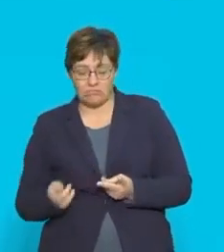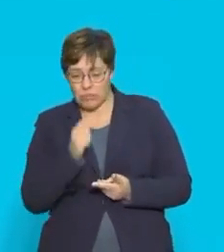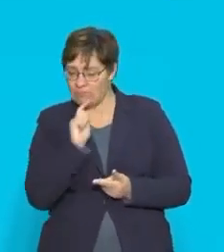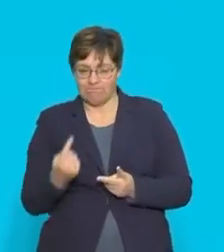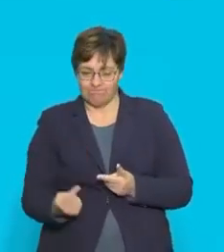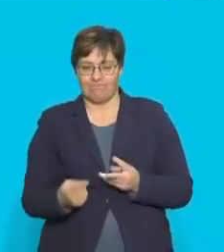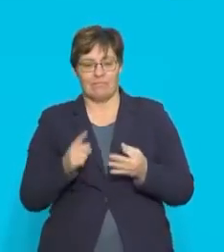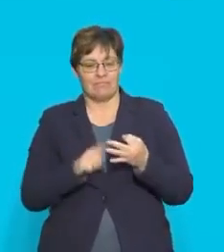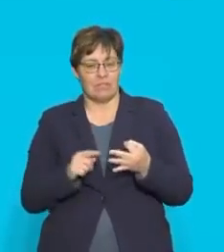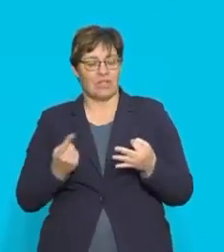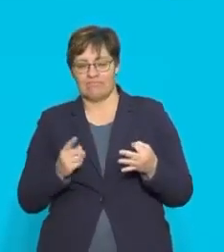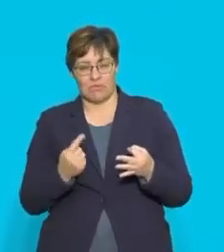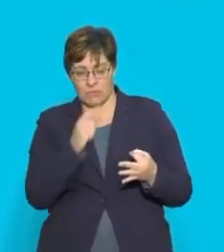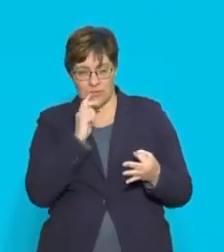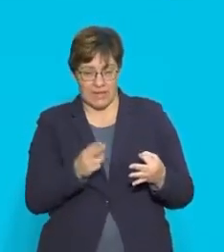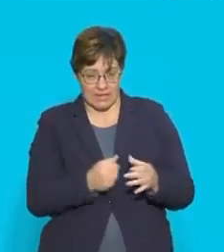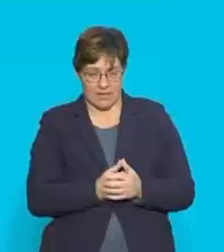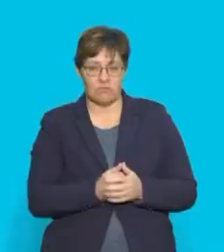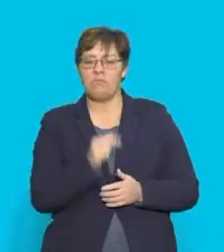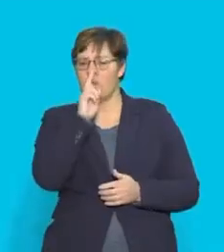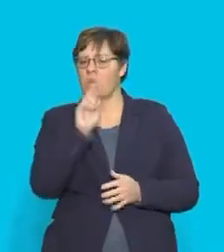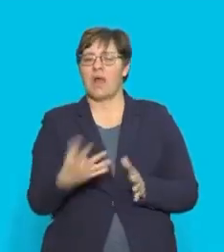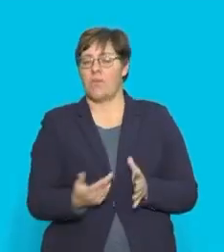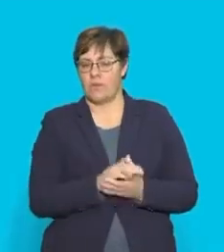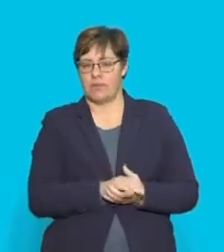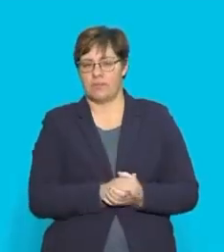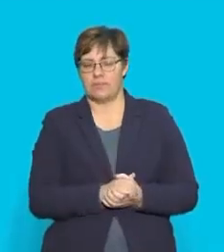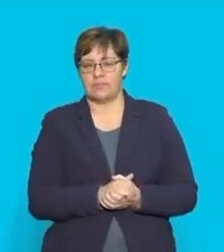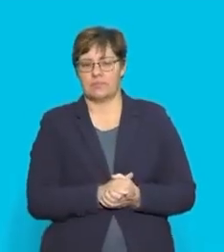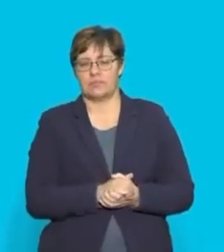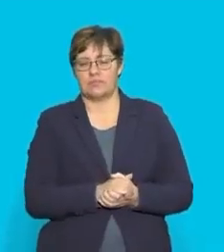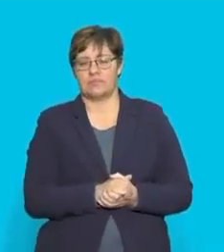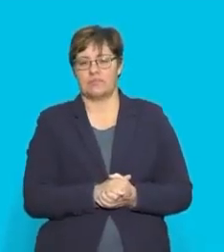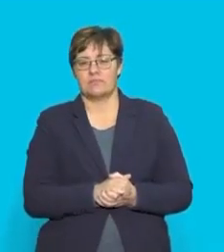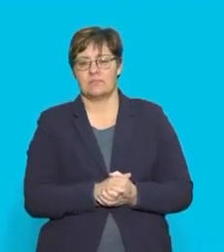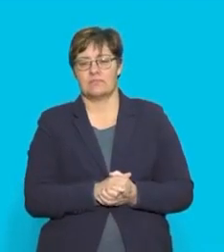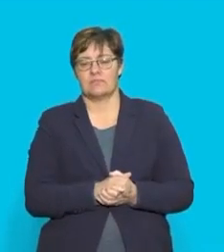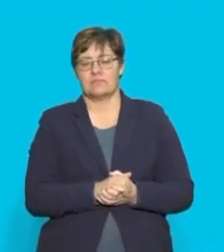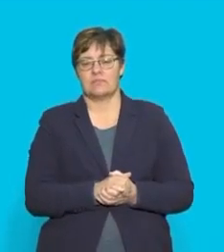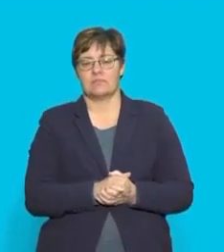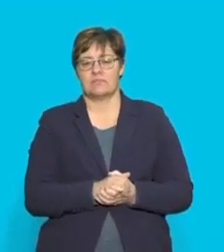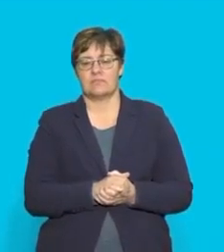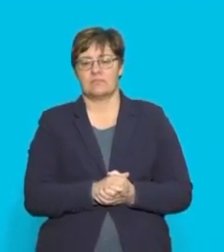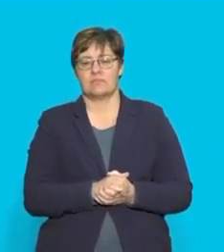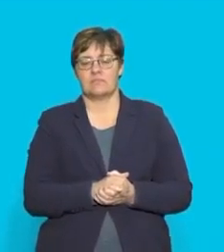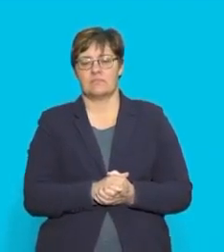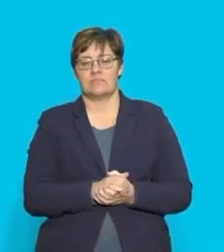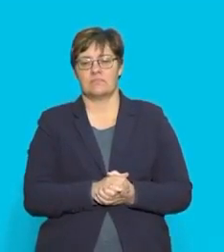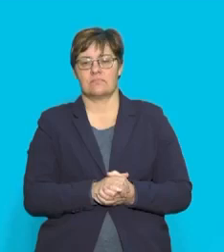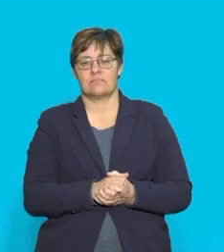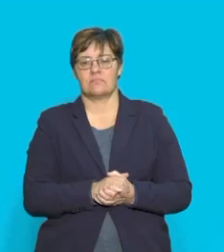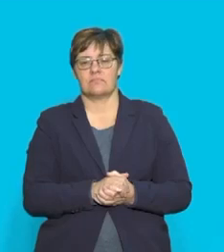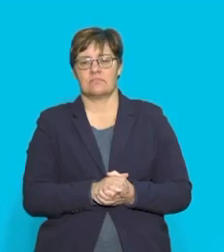on. So what does this mean? What does this look like? This is what we're going to have. Okay.